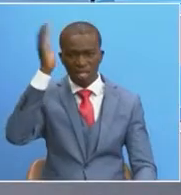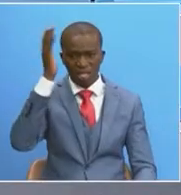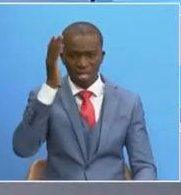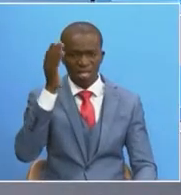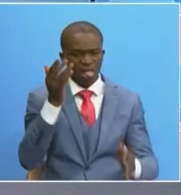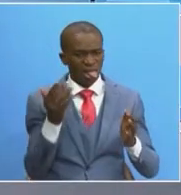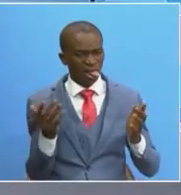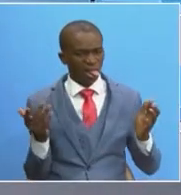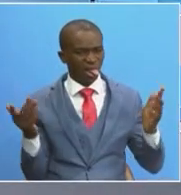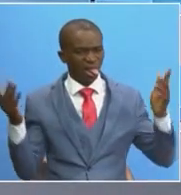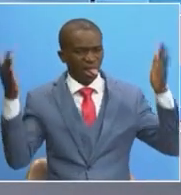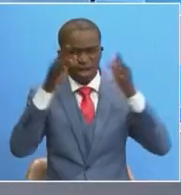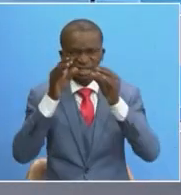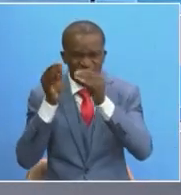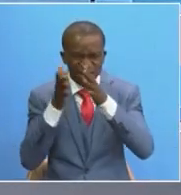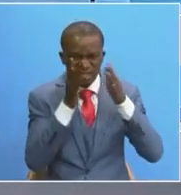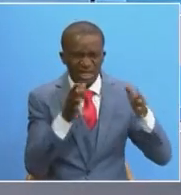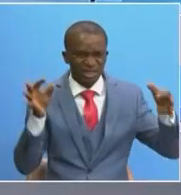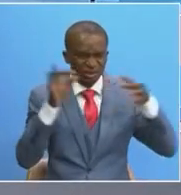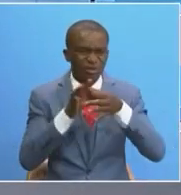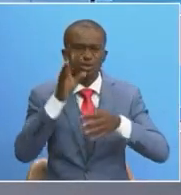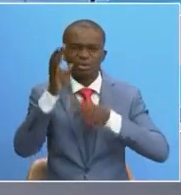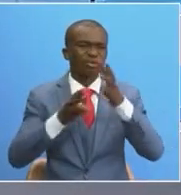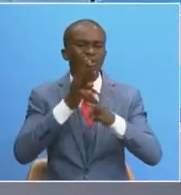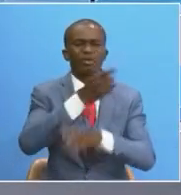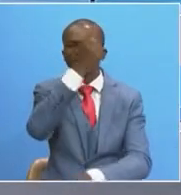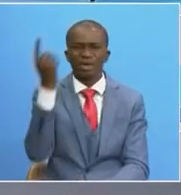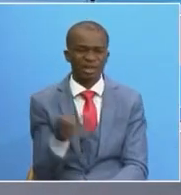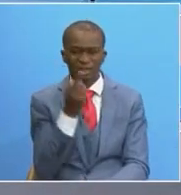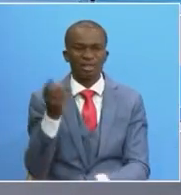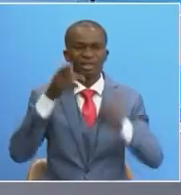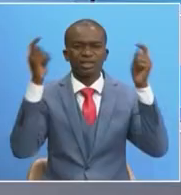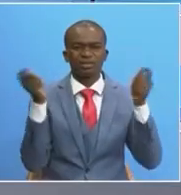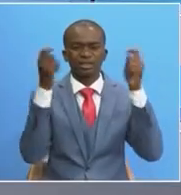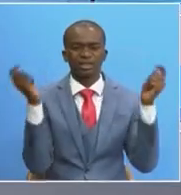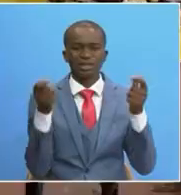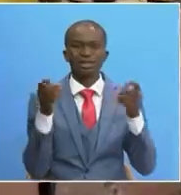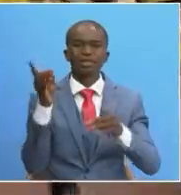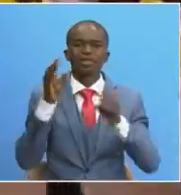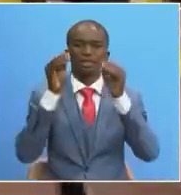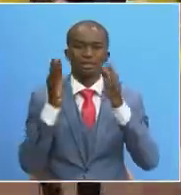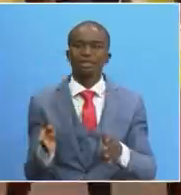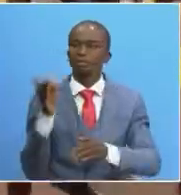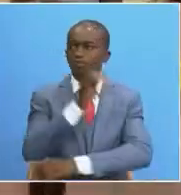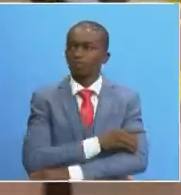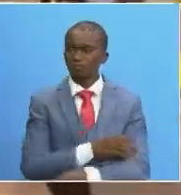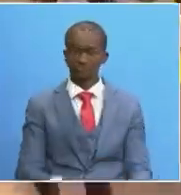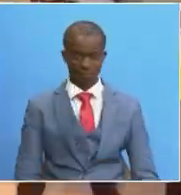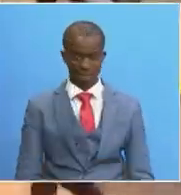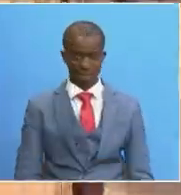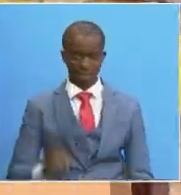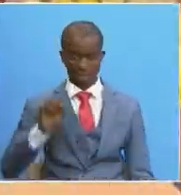Shivuyonji joined the rest of the country in celebrating their day. Let's take a look. Shivuyonji District